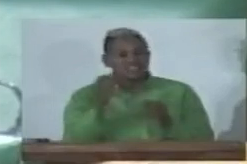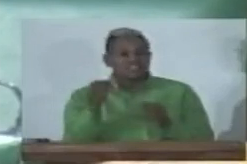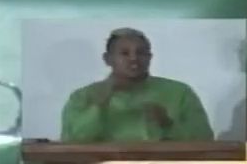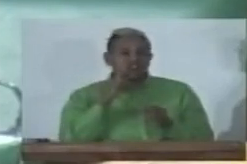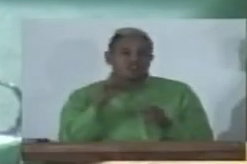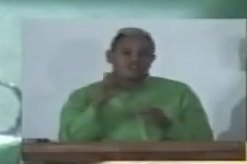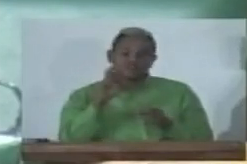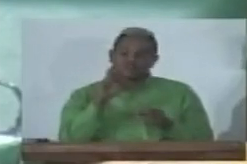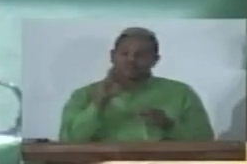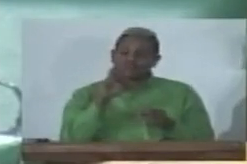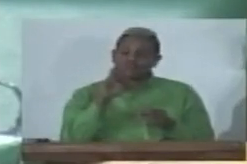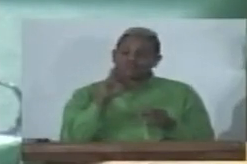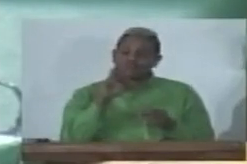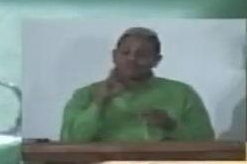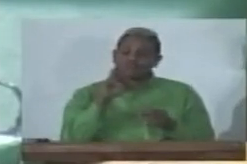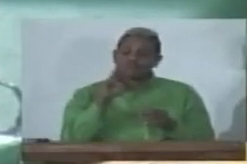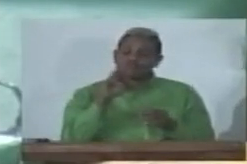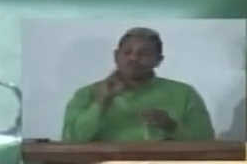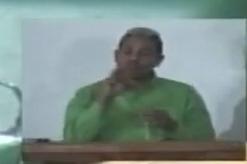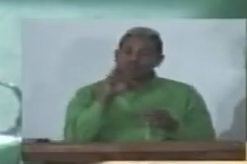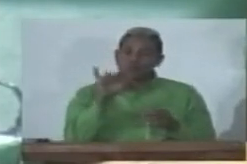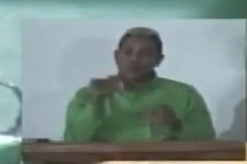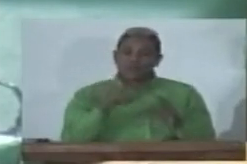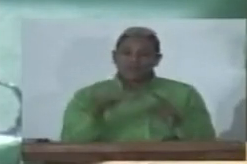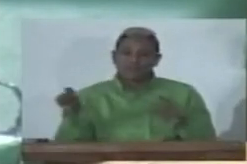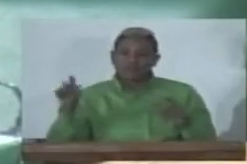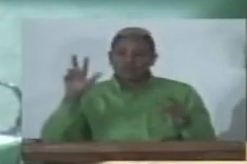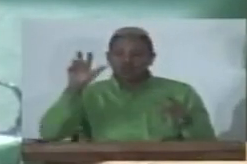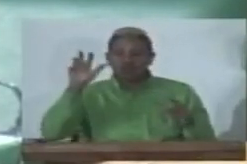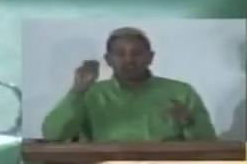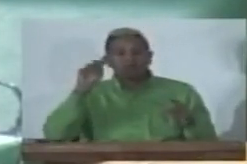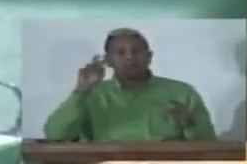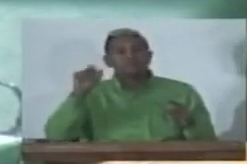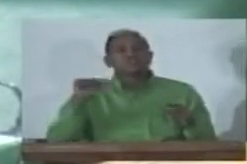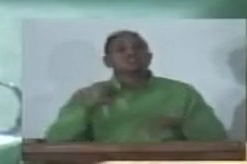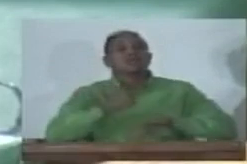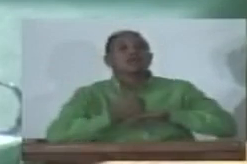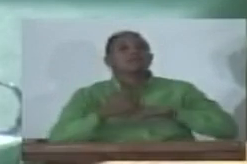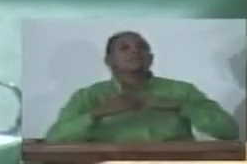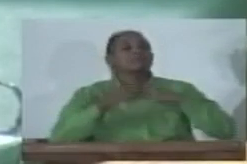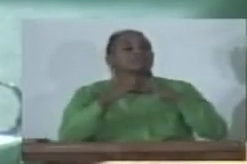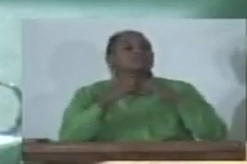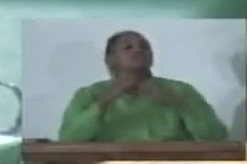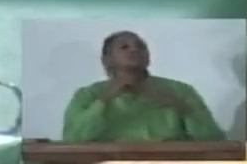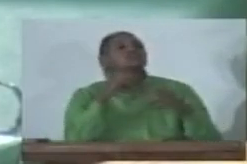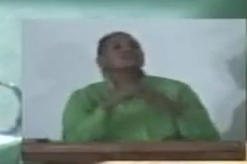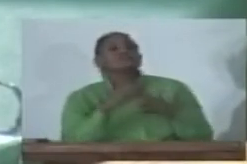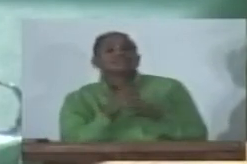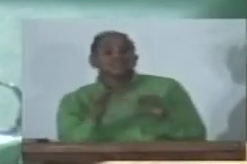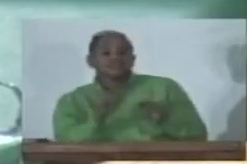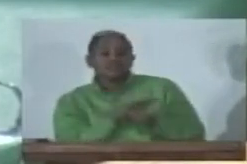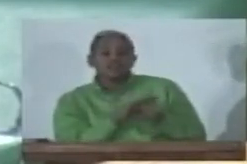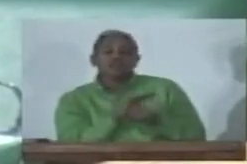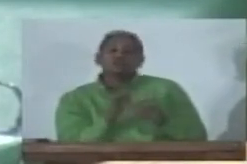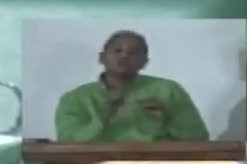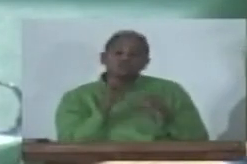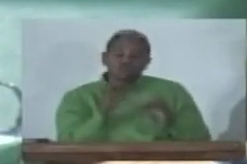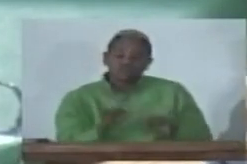300 meters, I believe it is, the implementation of the runway end safety area, which is